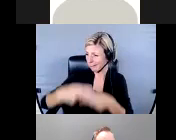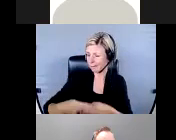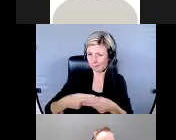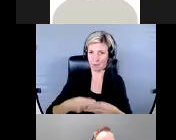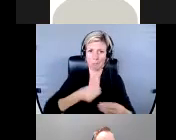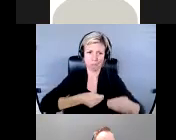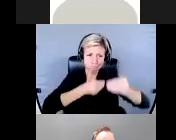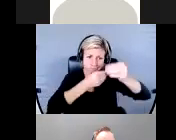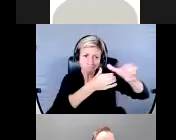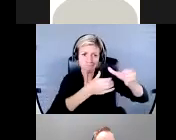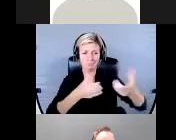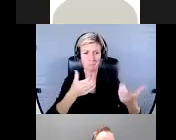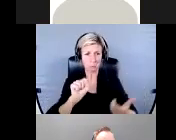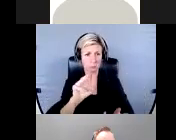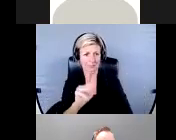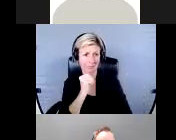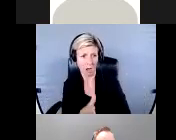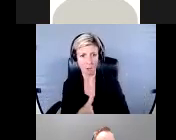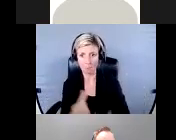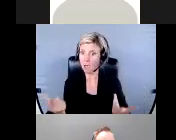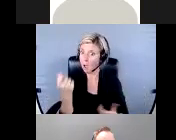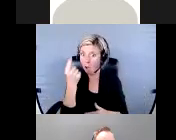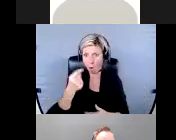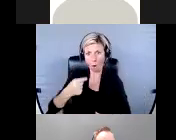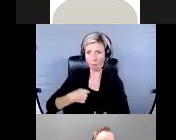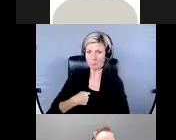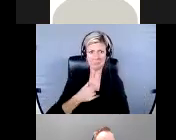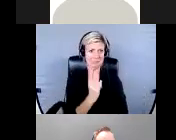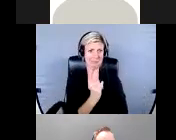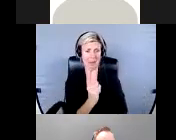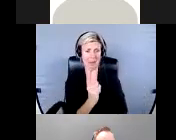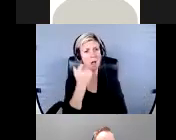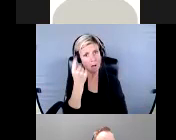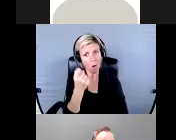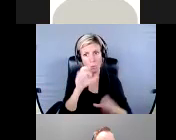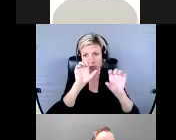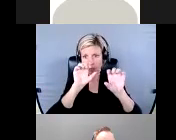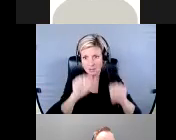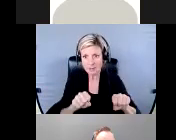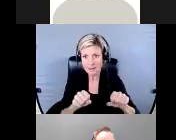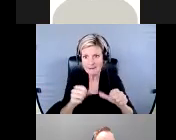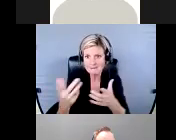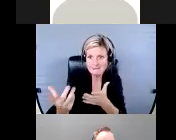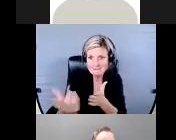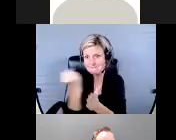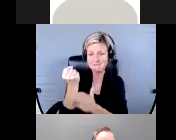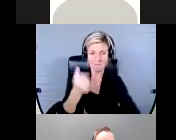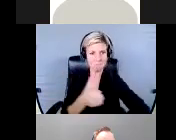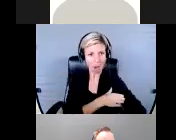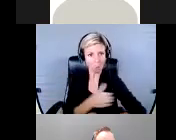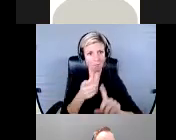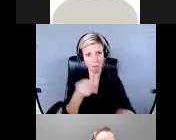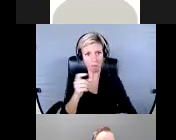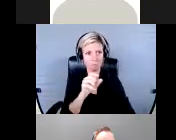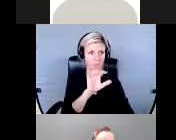that we can have this very creative solution. So that's something that mediation can do. So there's a few other things on the slide there, but I'll